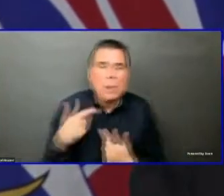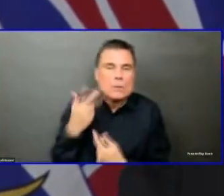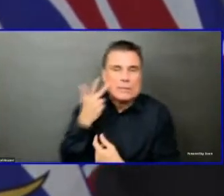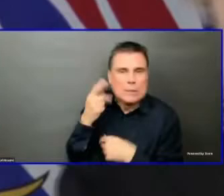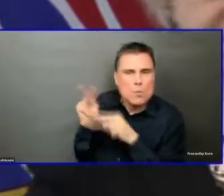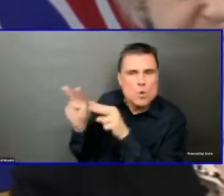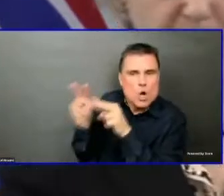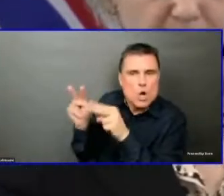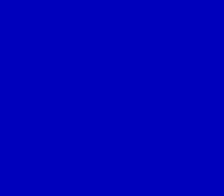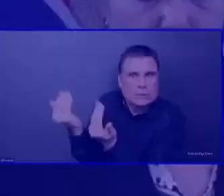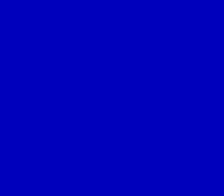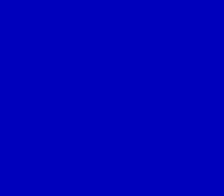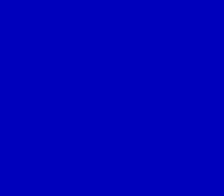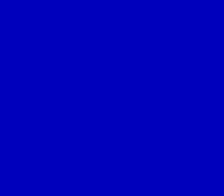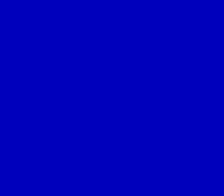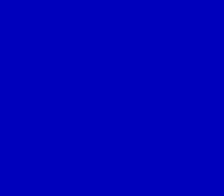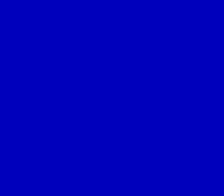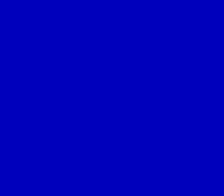Visual.